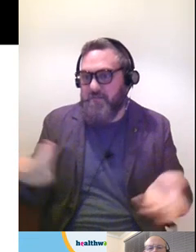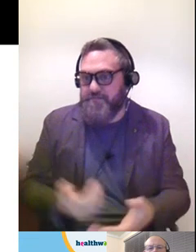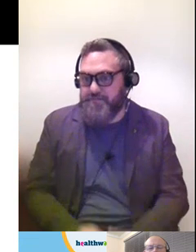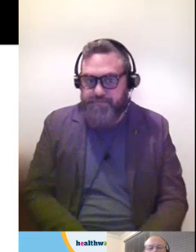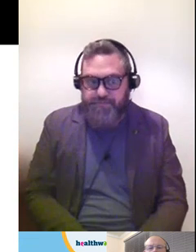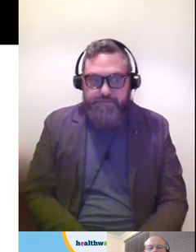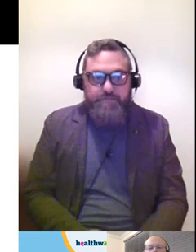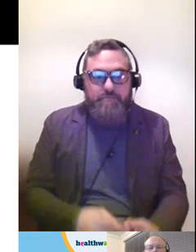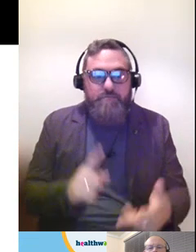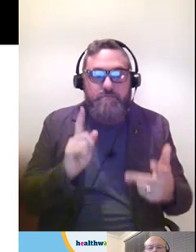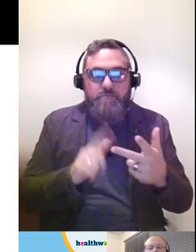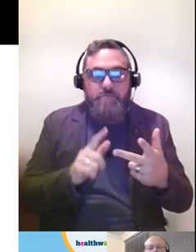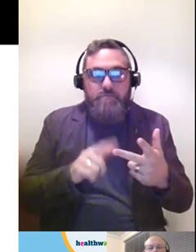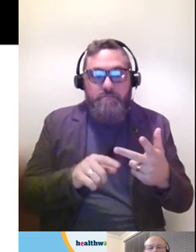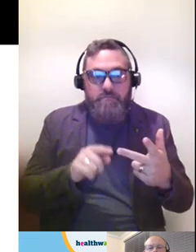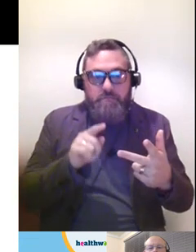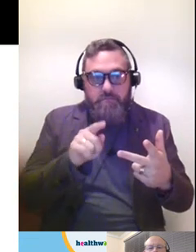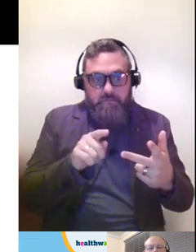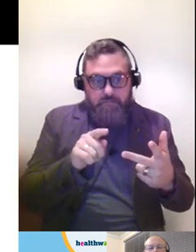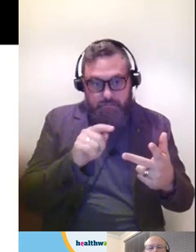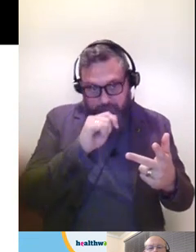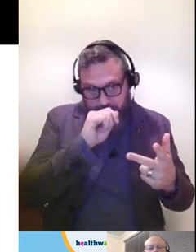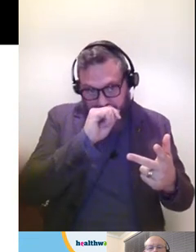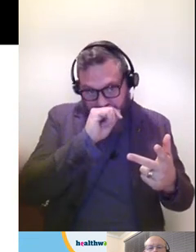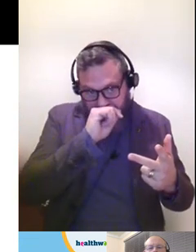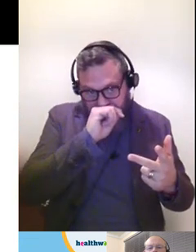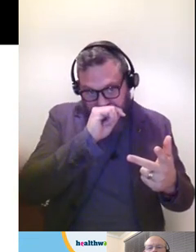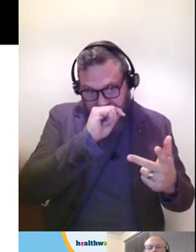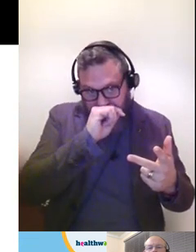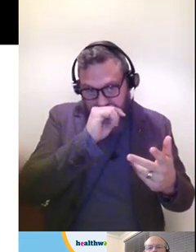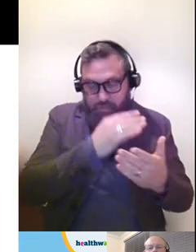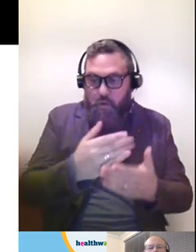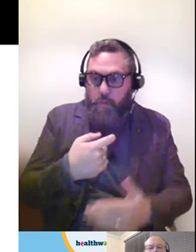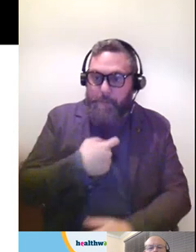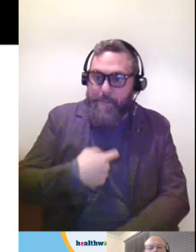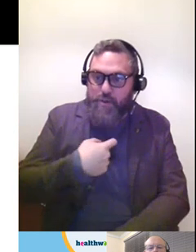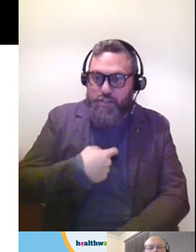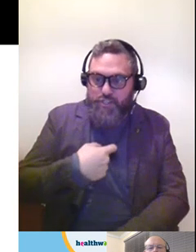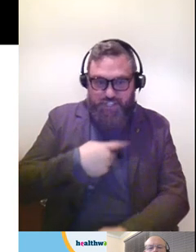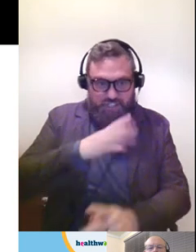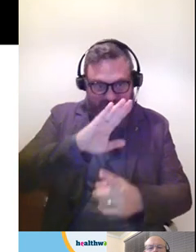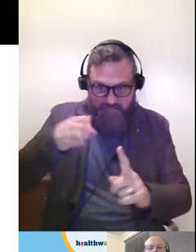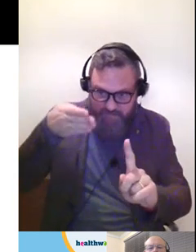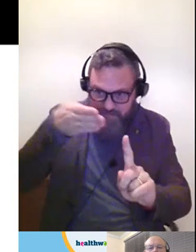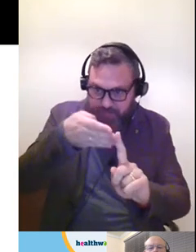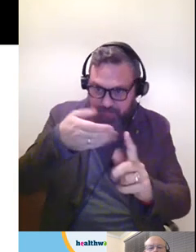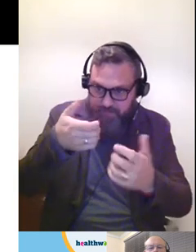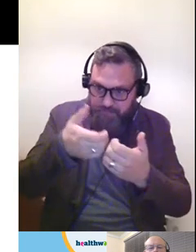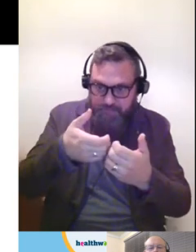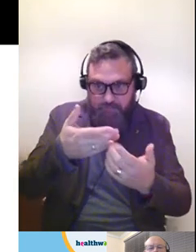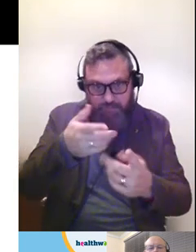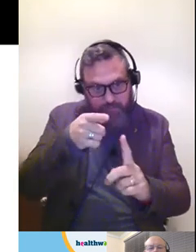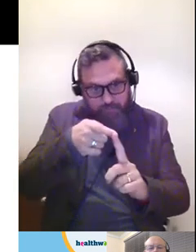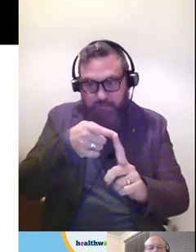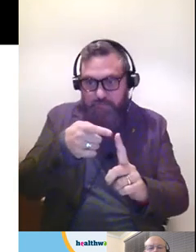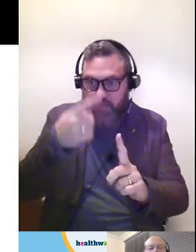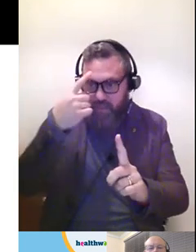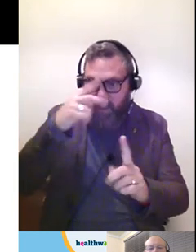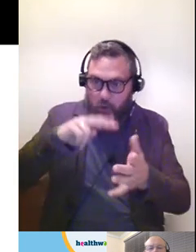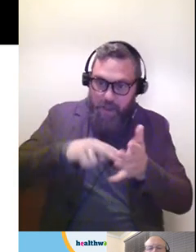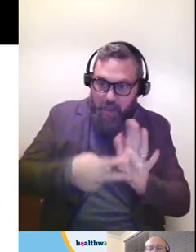The third is trying to think about how we can be more personalized in how we approach the planning